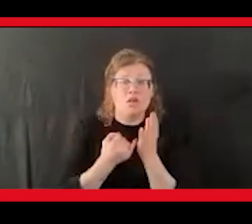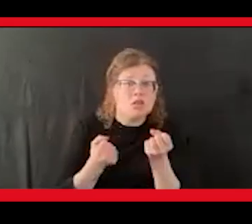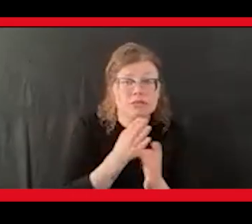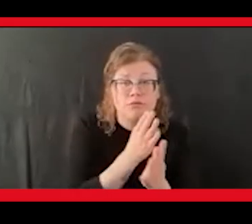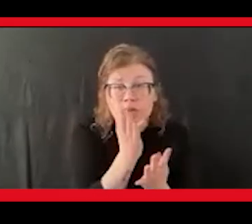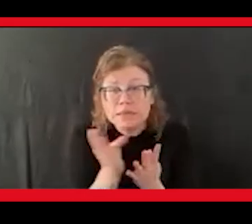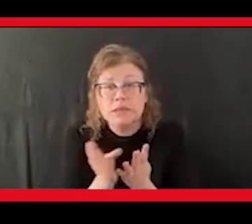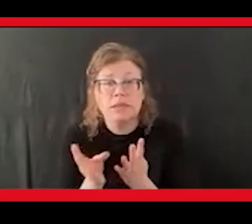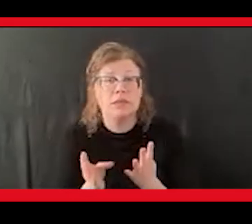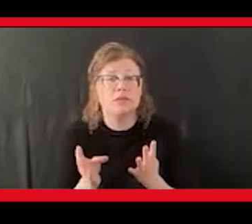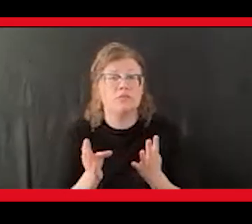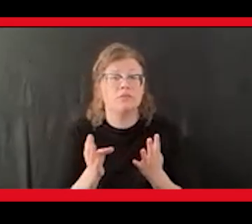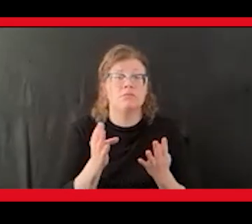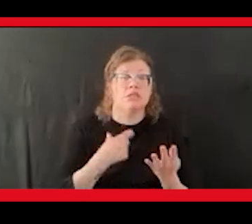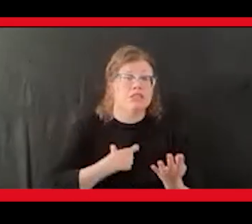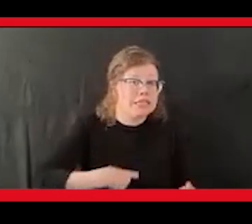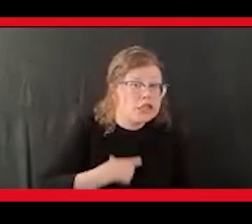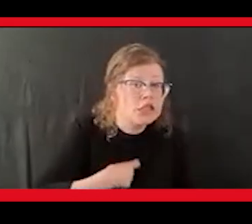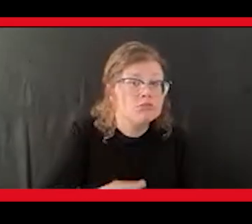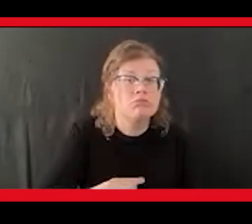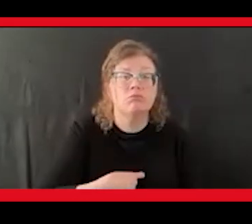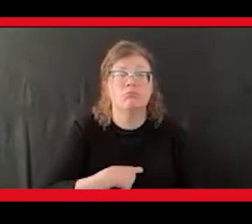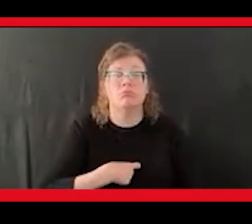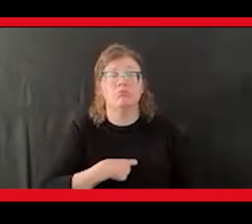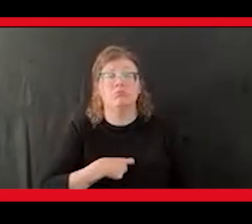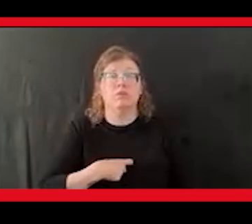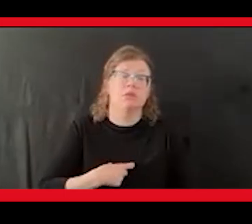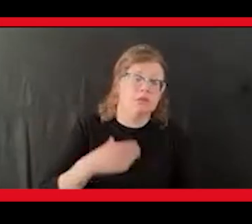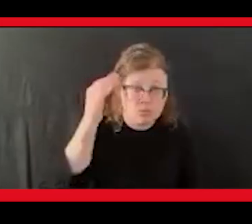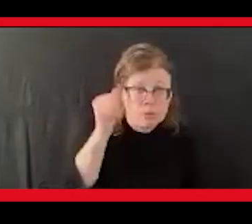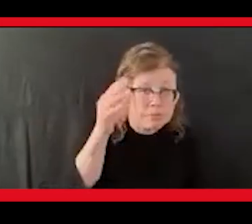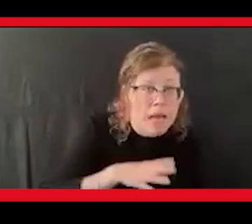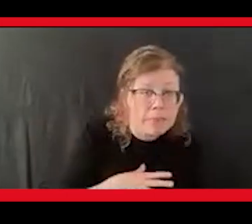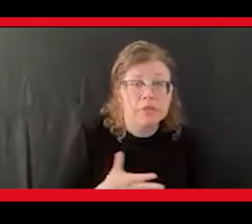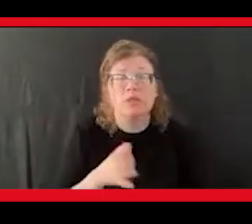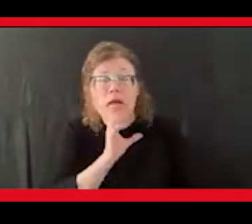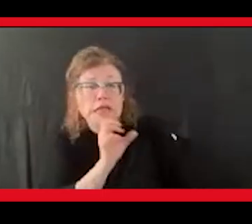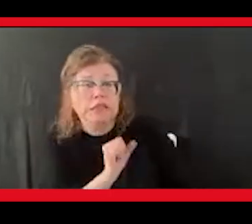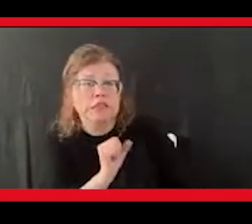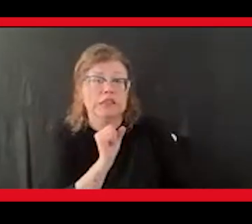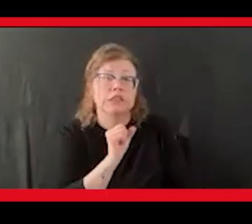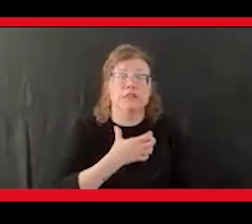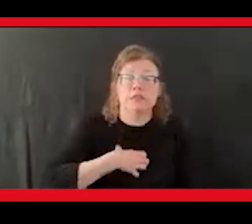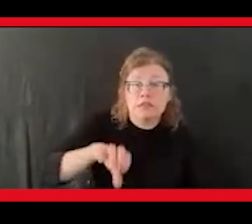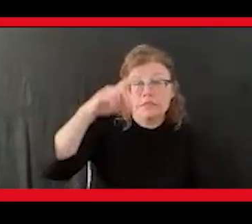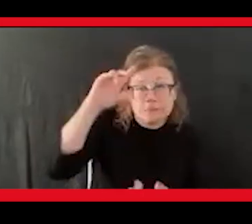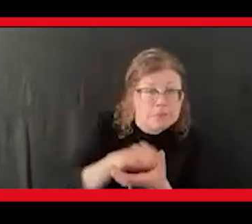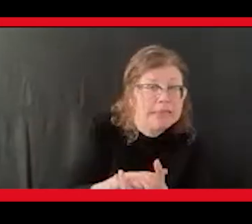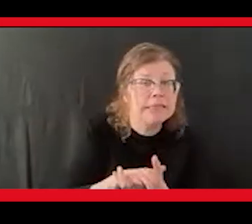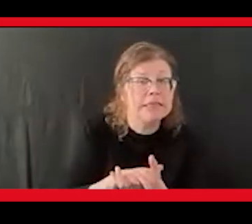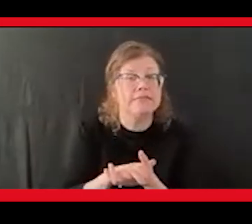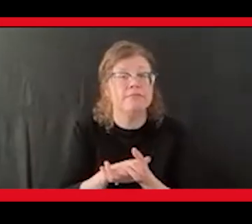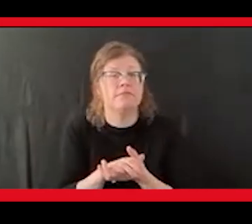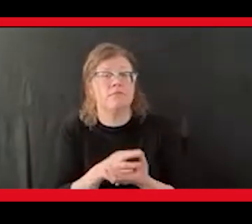sexuality, age, religion, beliefs, nation, physical, and neurological